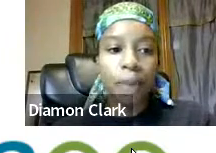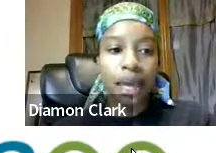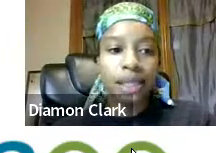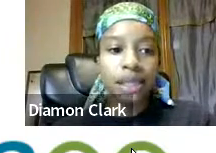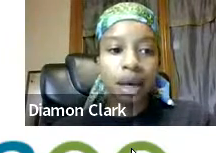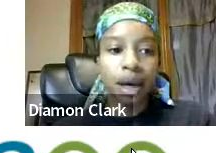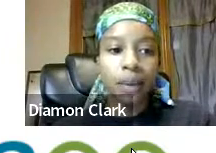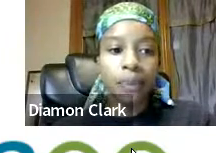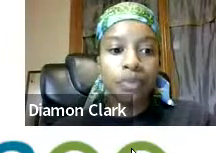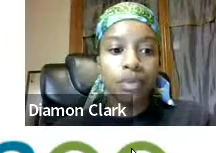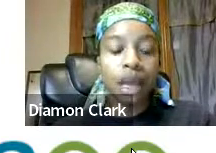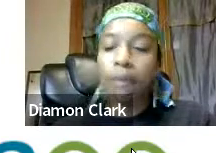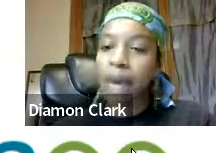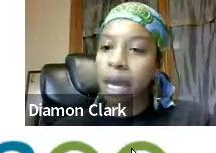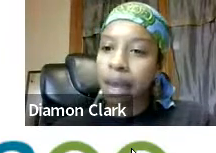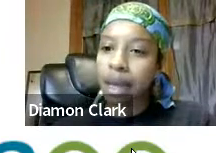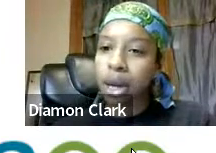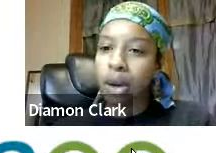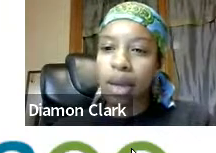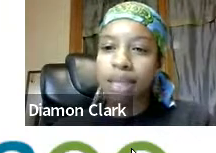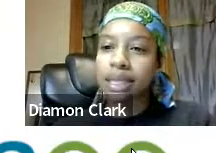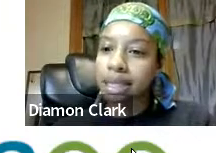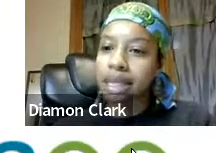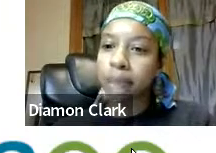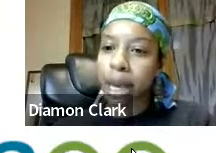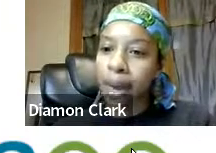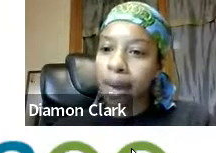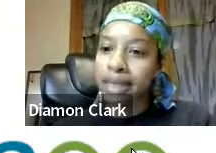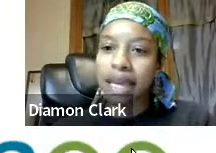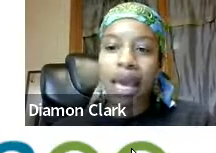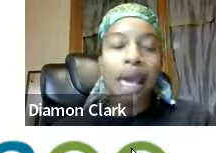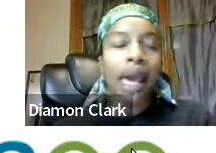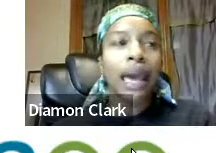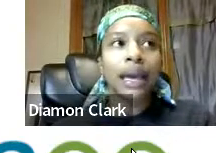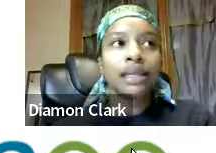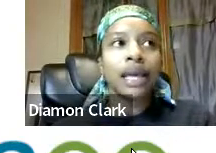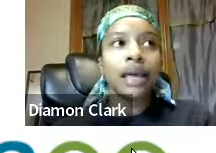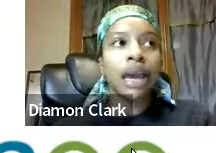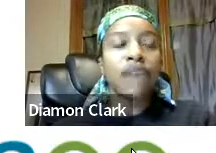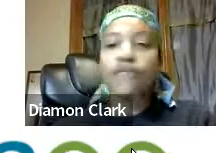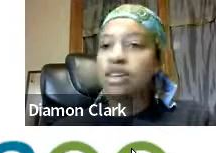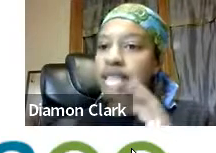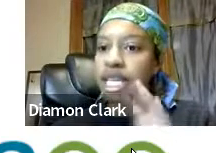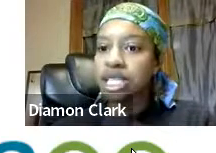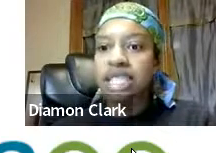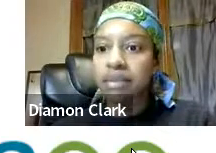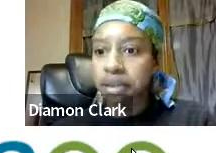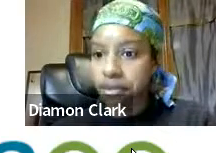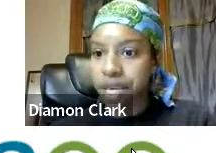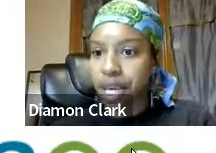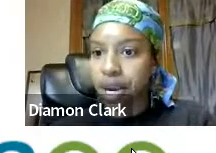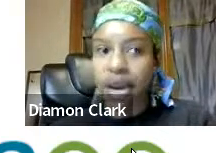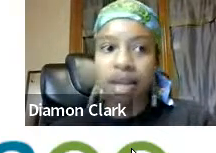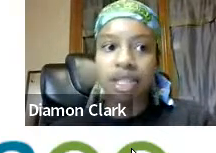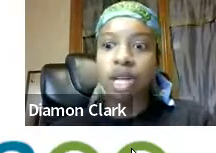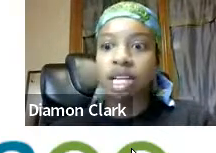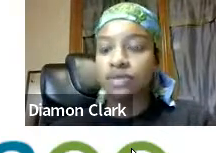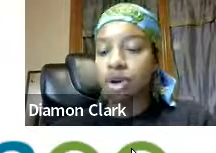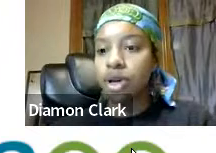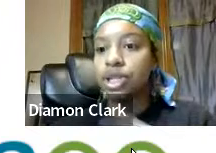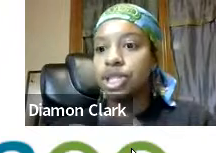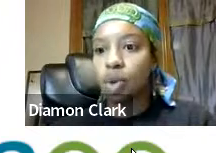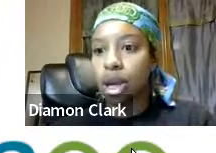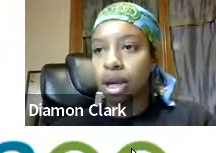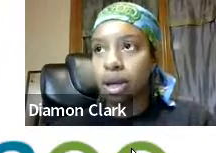which makes backpacking gear like tents and backpacks. And at first they just sent me free gear in